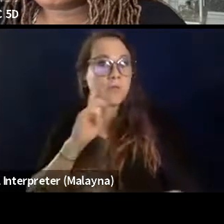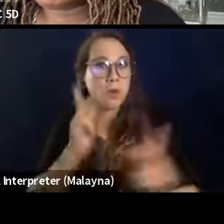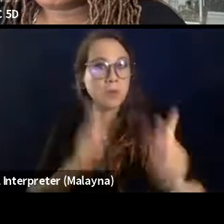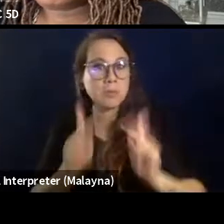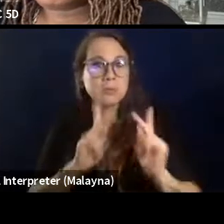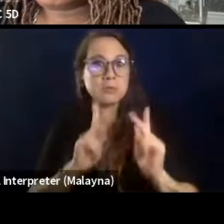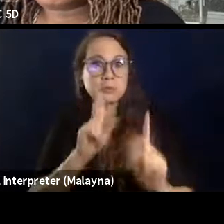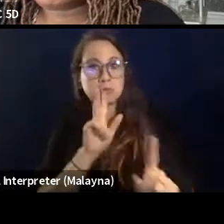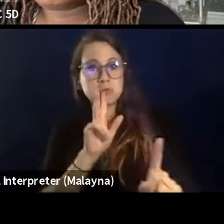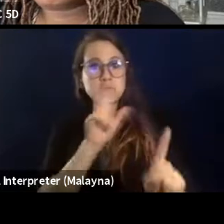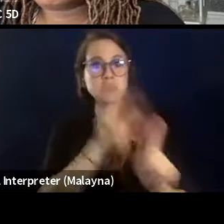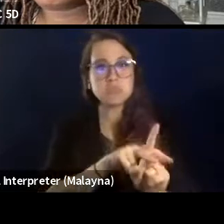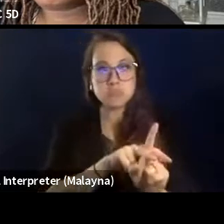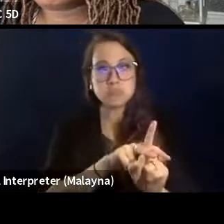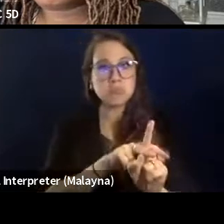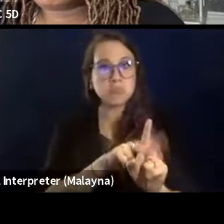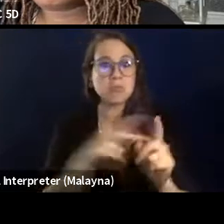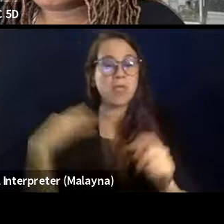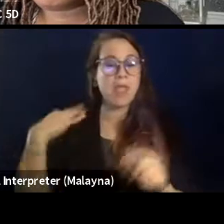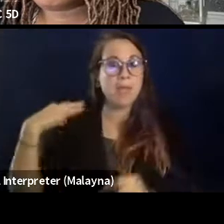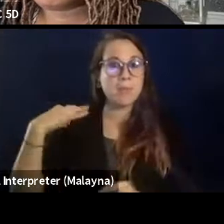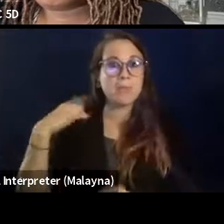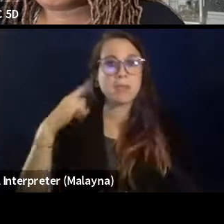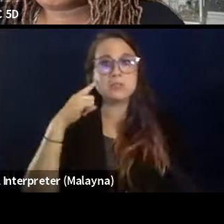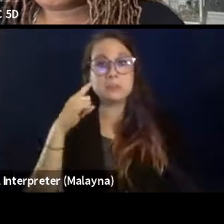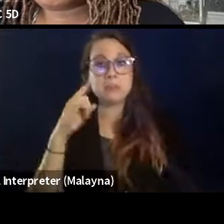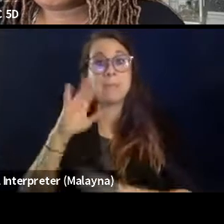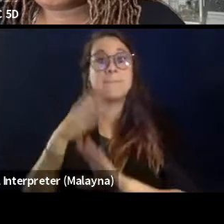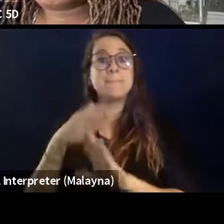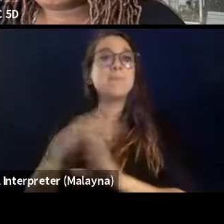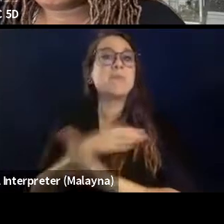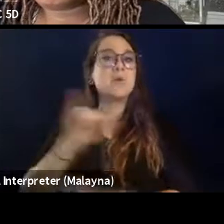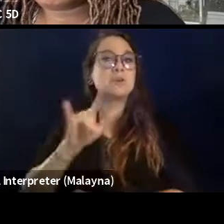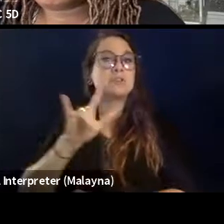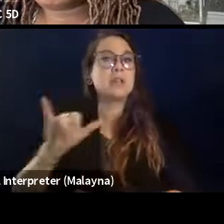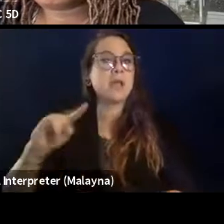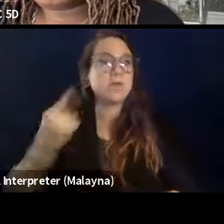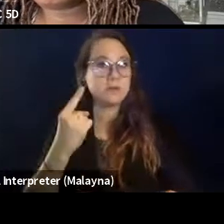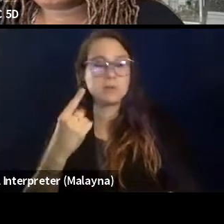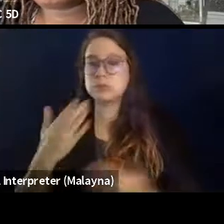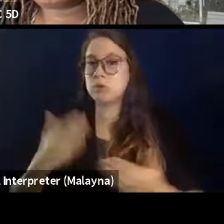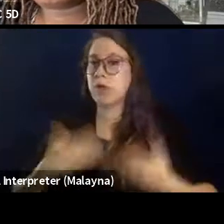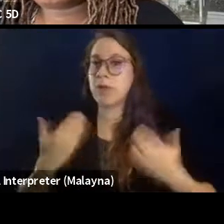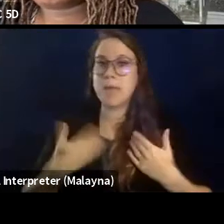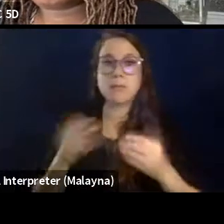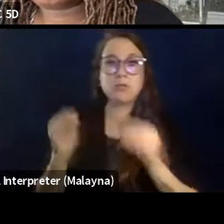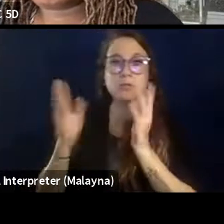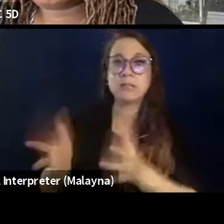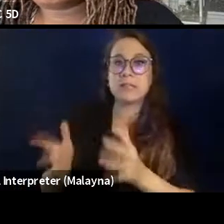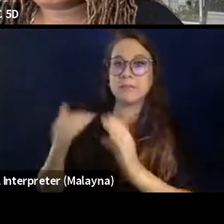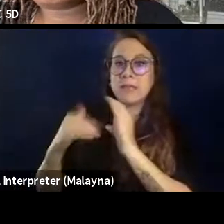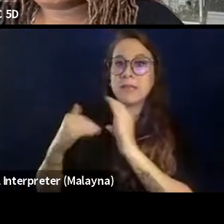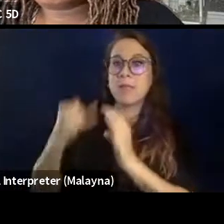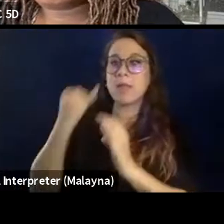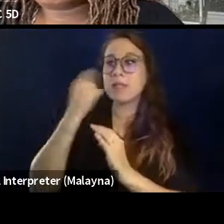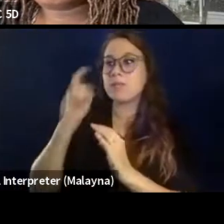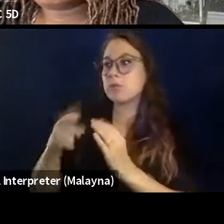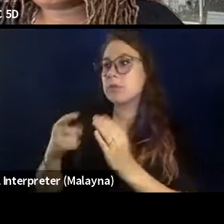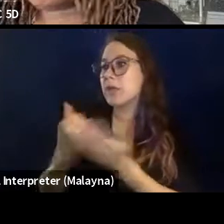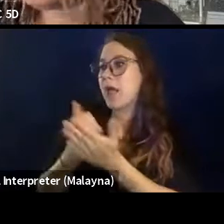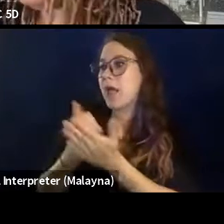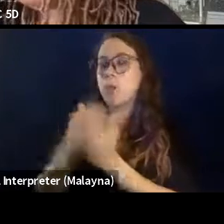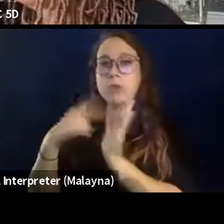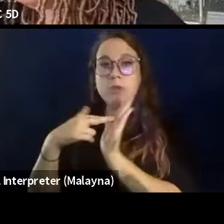to submit applications for by July 1st. And so I'm happy to leave my email in case people need help with like contracts